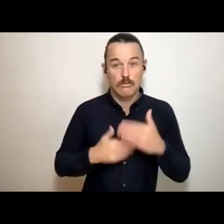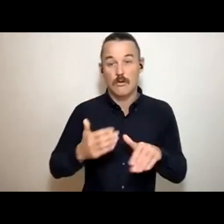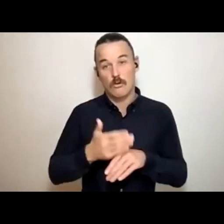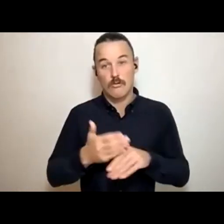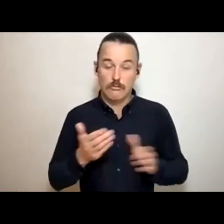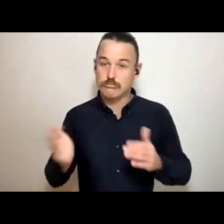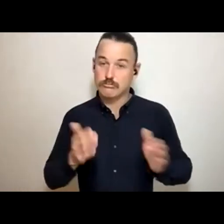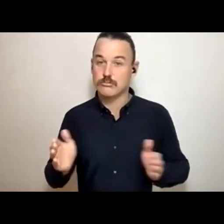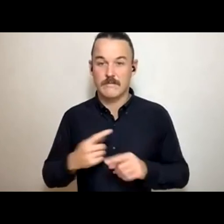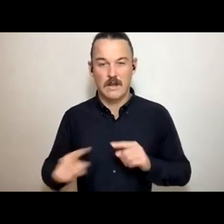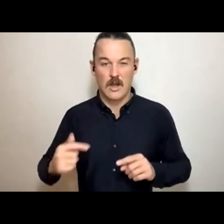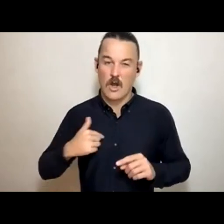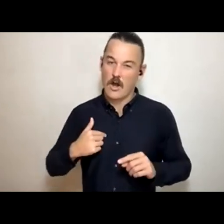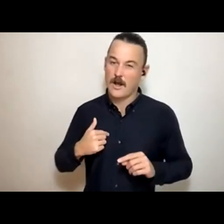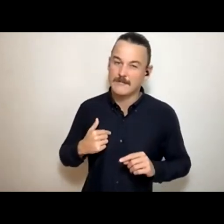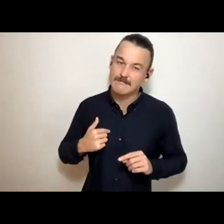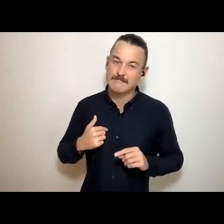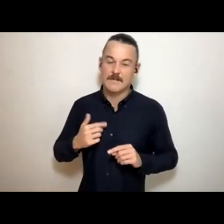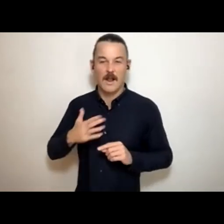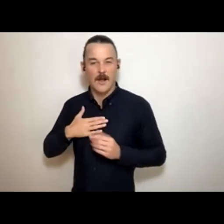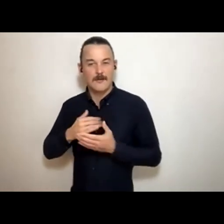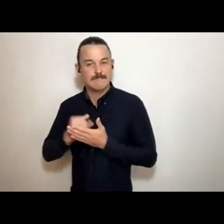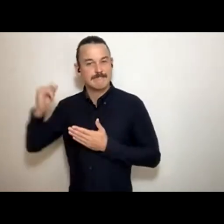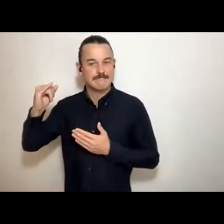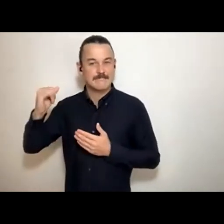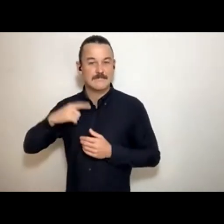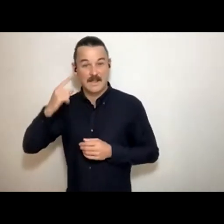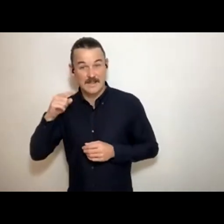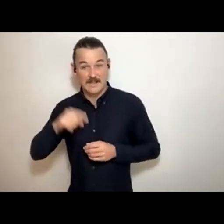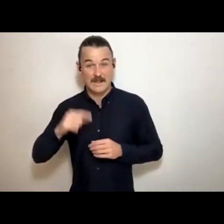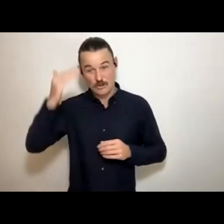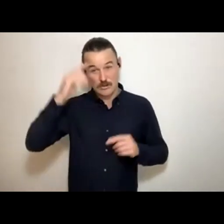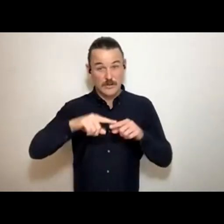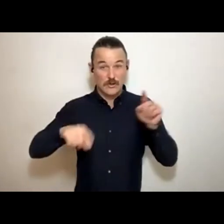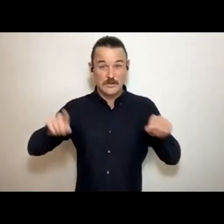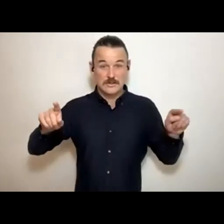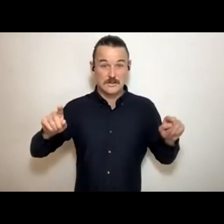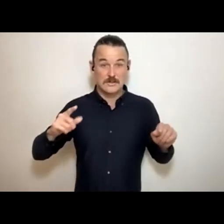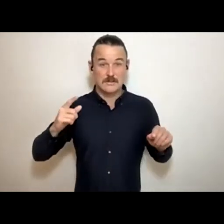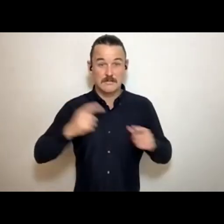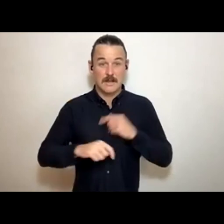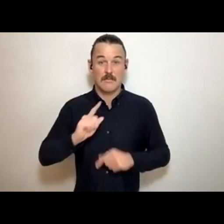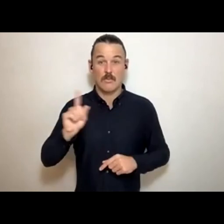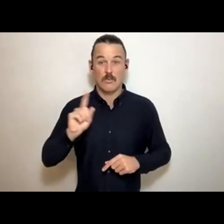Um, uh, it seems to be turning into an international trade in male computer programmers.